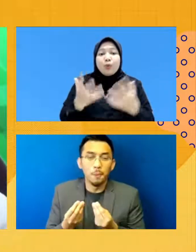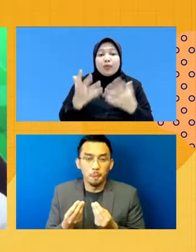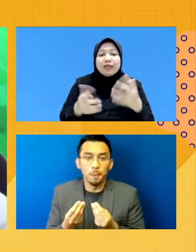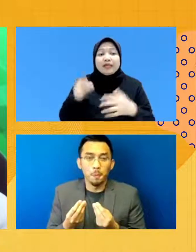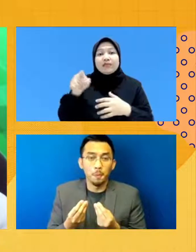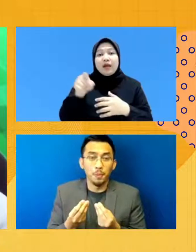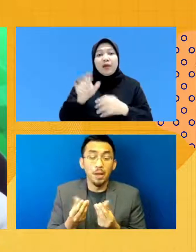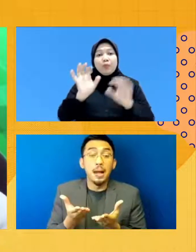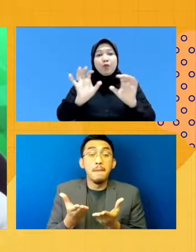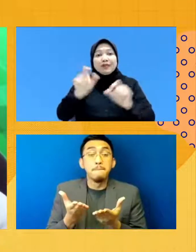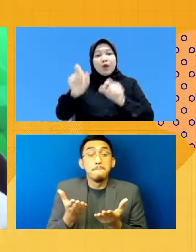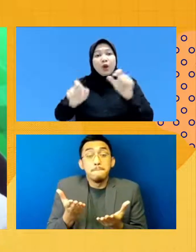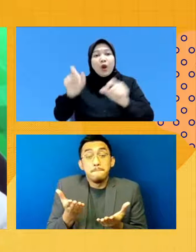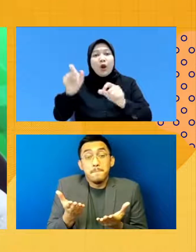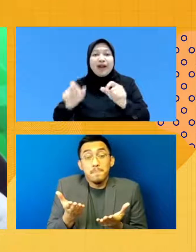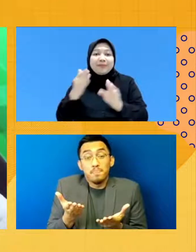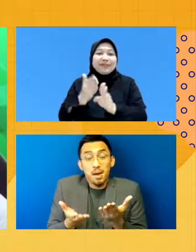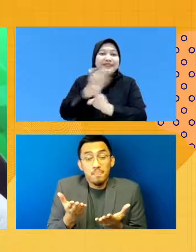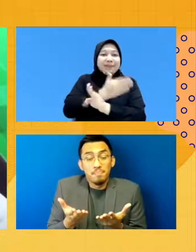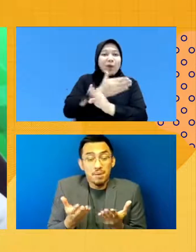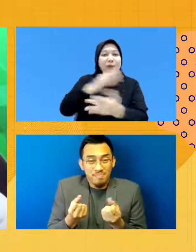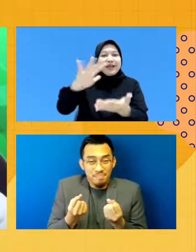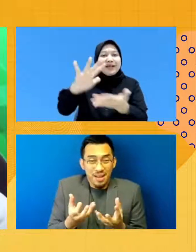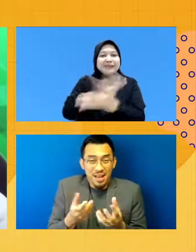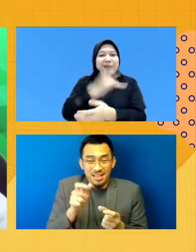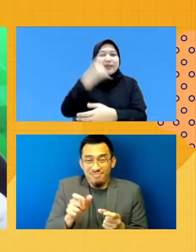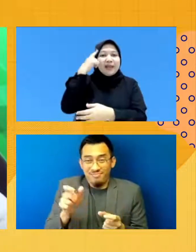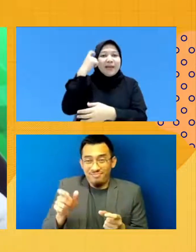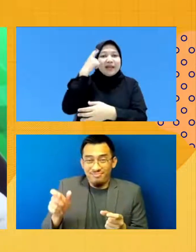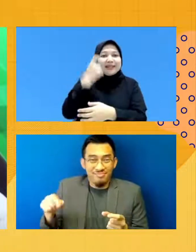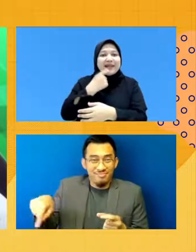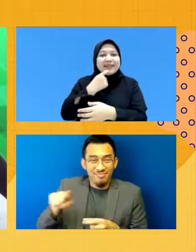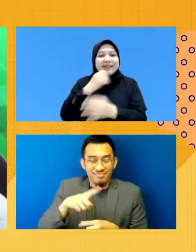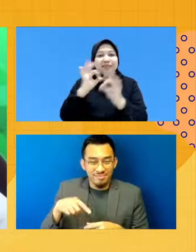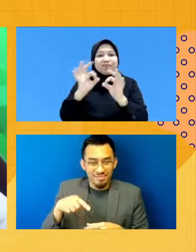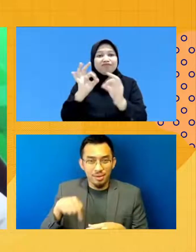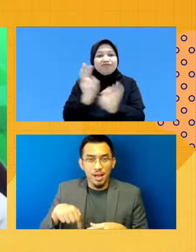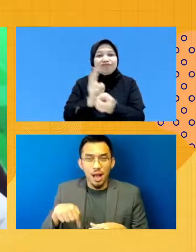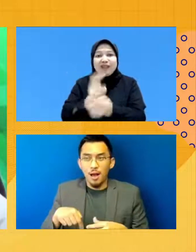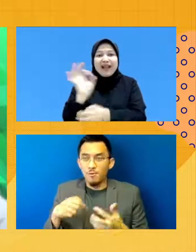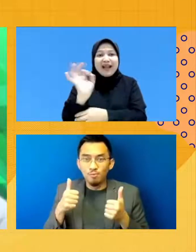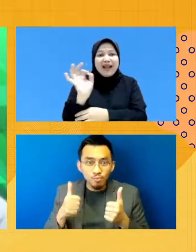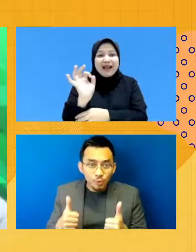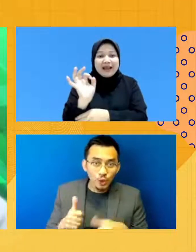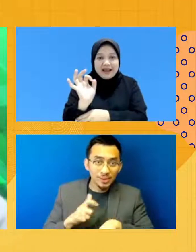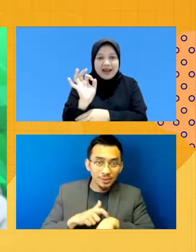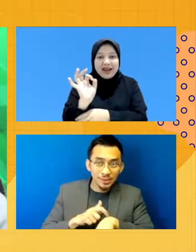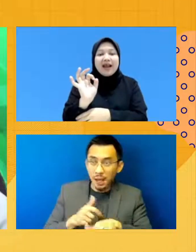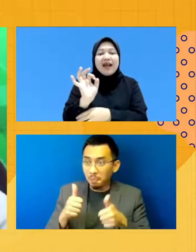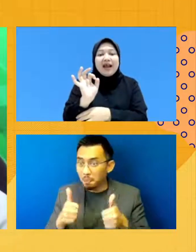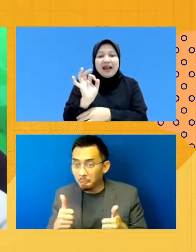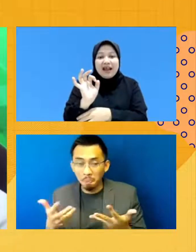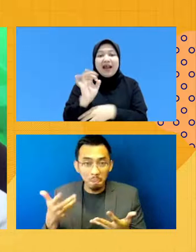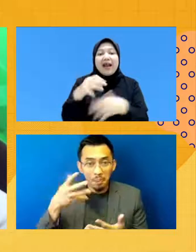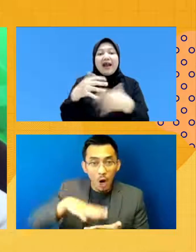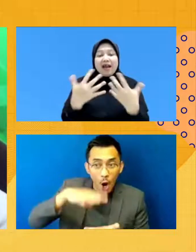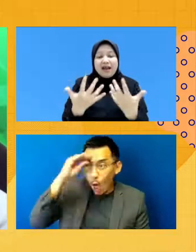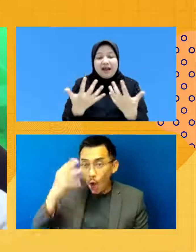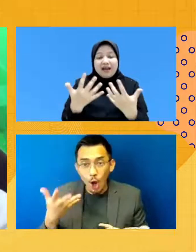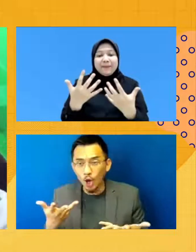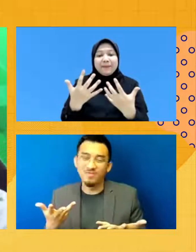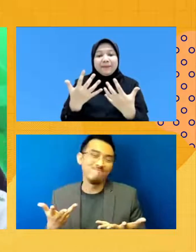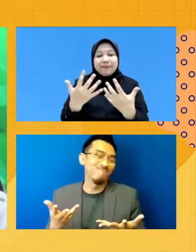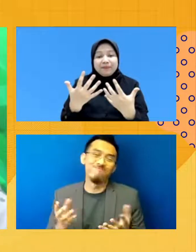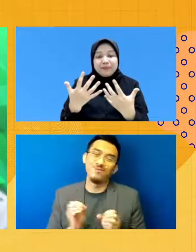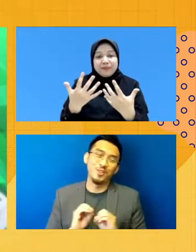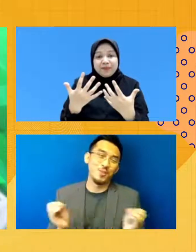about things, and they never wanted to learn about these things. But this is a